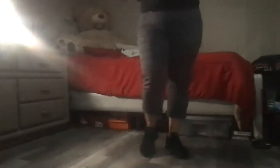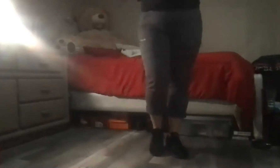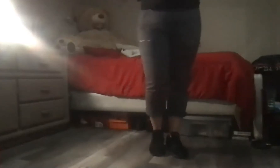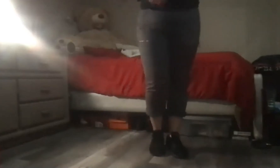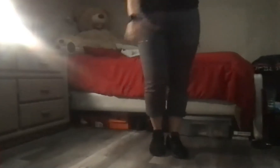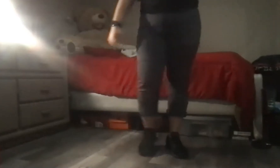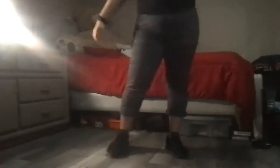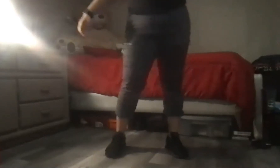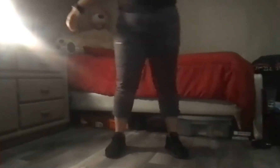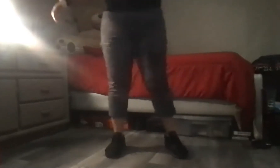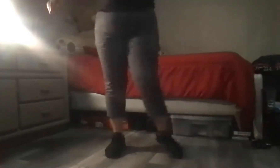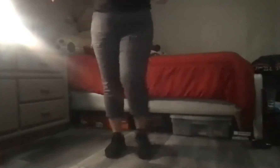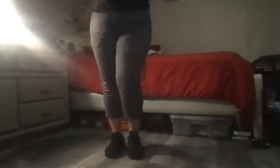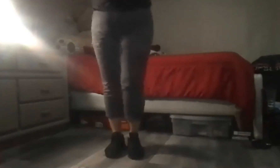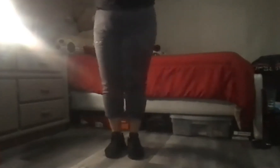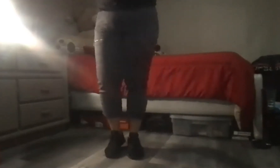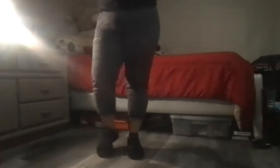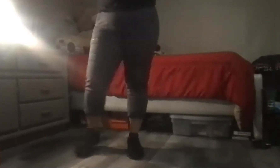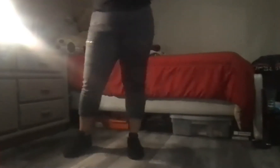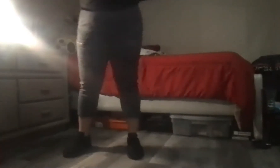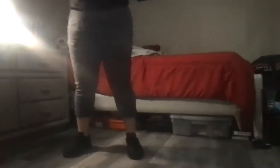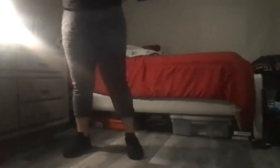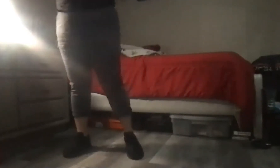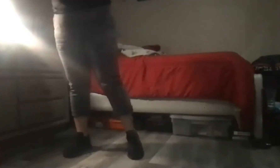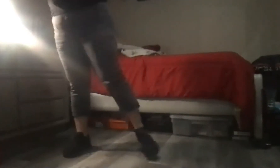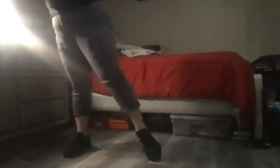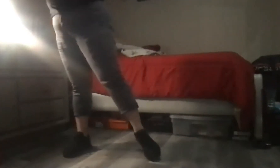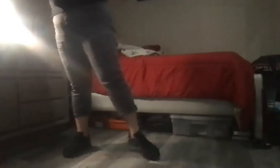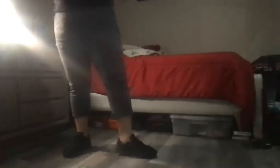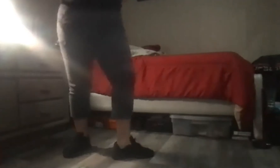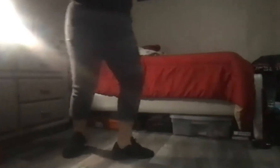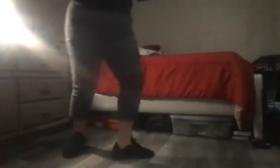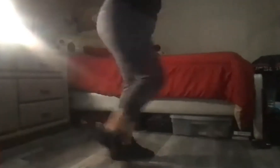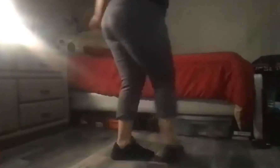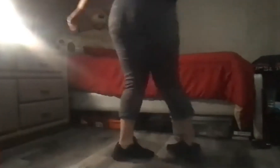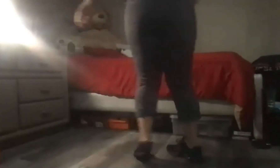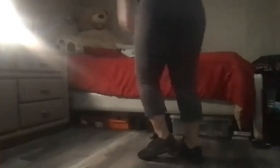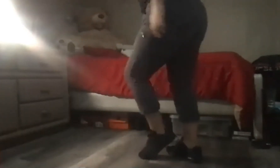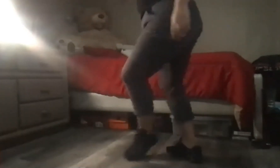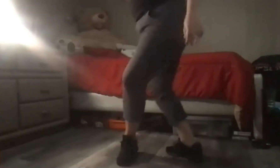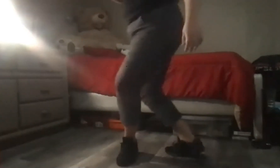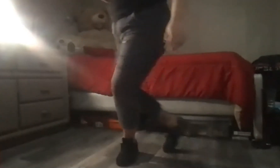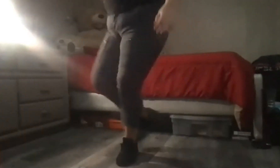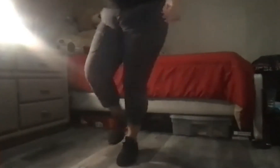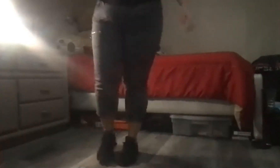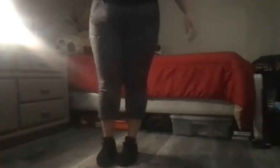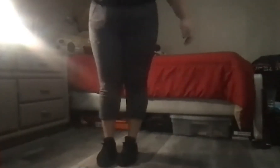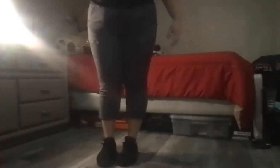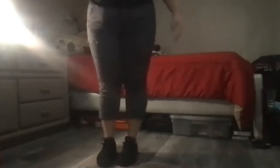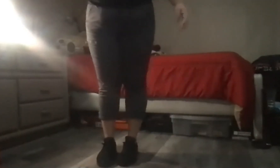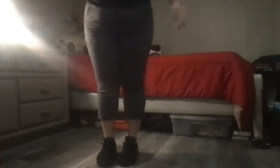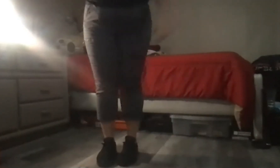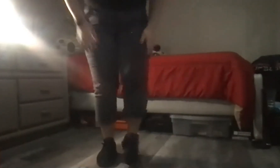slack and treat you with respect. Yeah. And you don't have to love me, love me, love